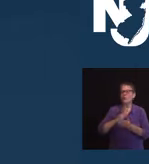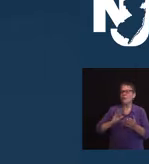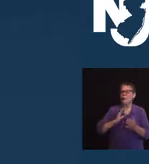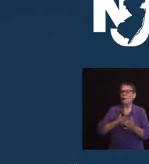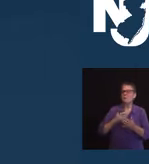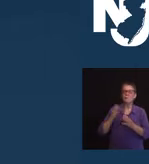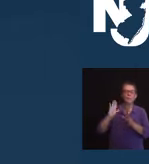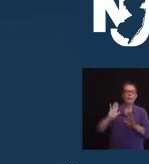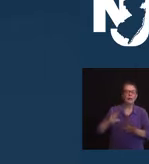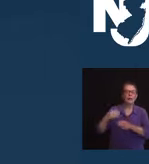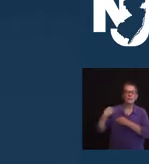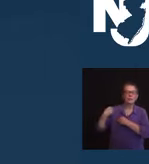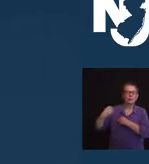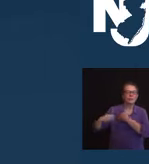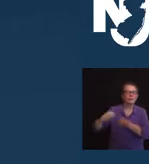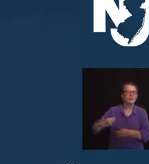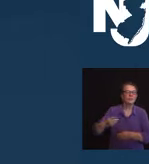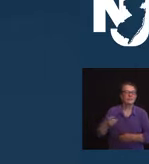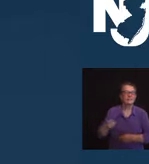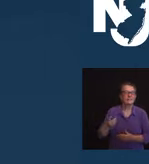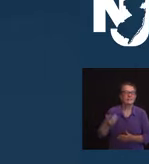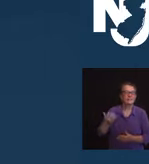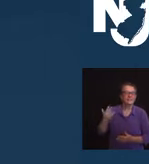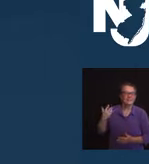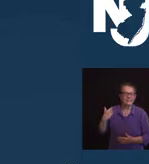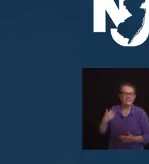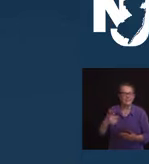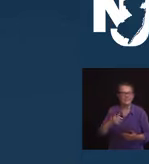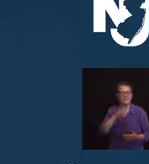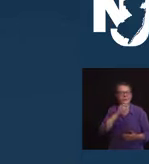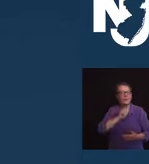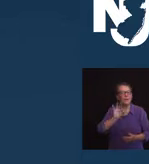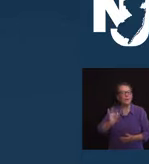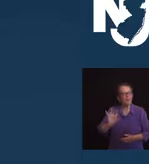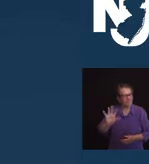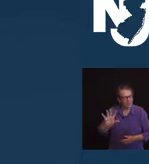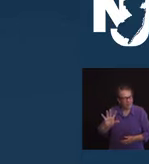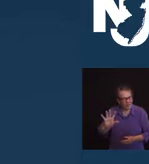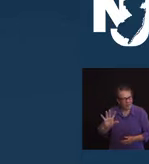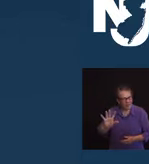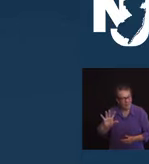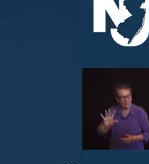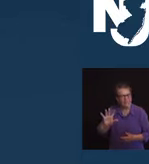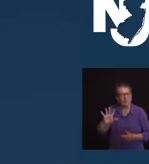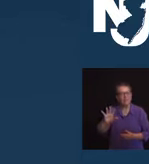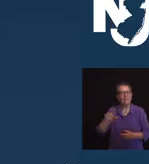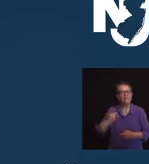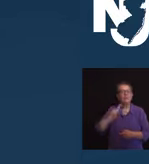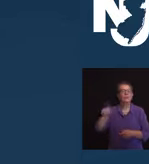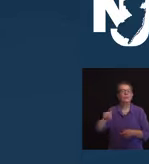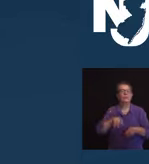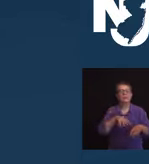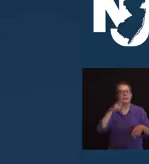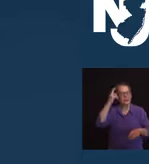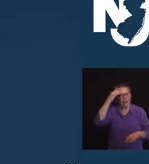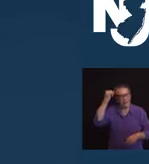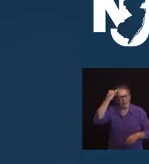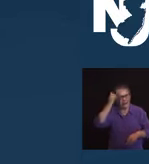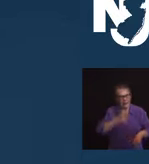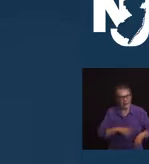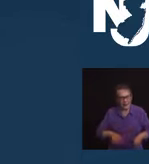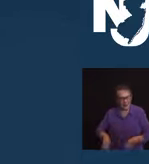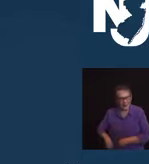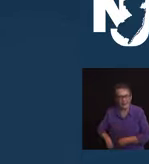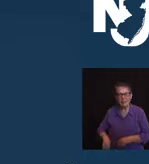A Jersey City native, he was drafted in the United States Navy during World War II and served at the Panama Canal in